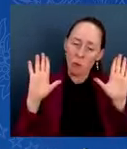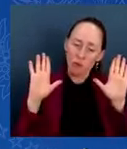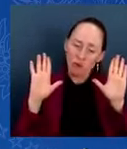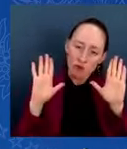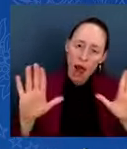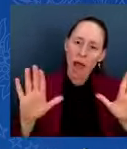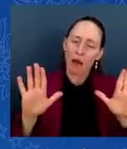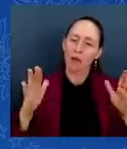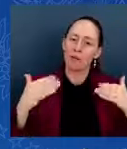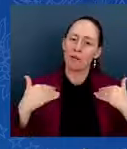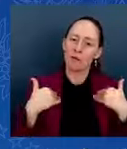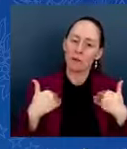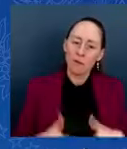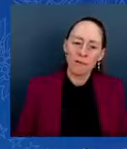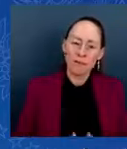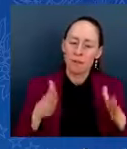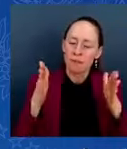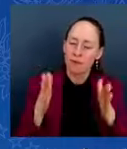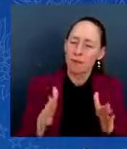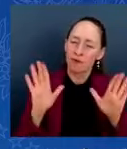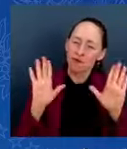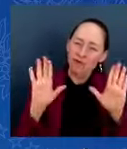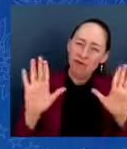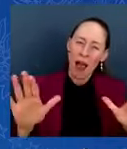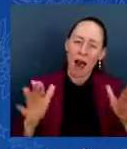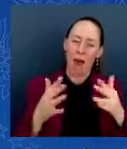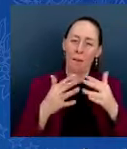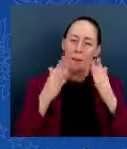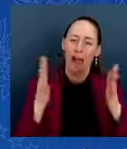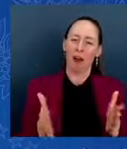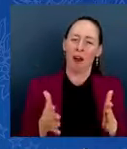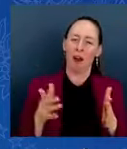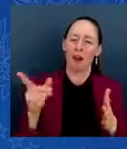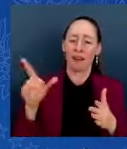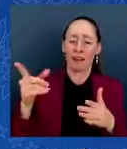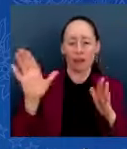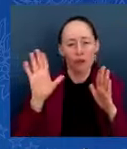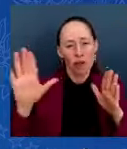leader, our President, Joe Biden.